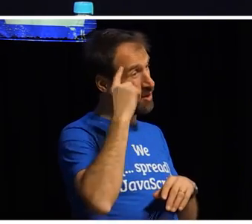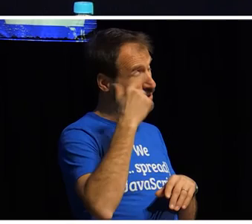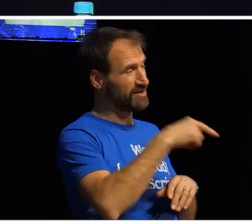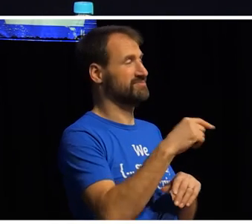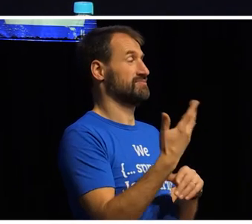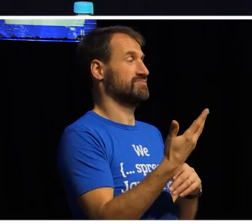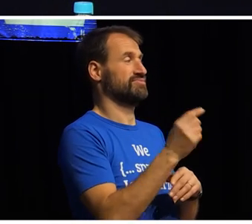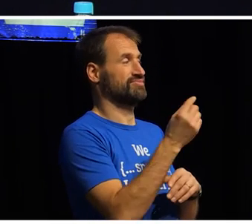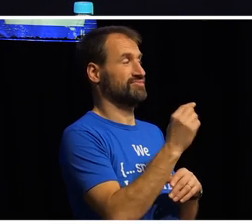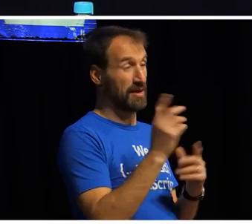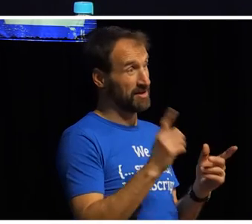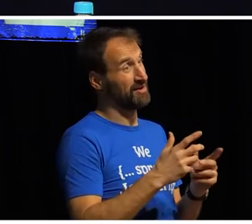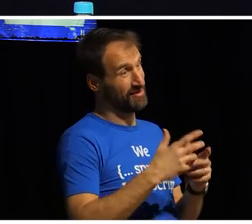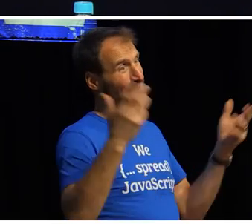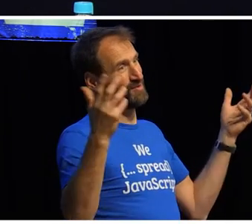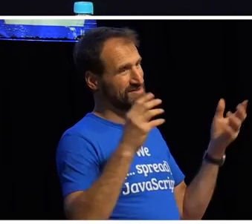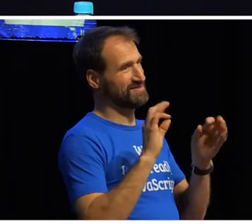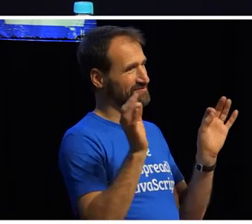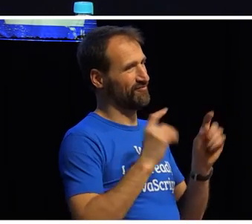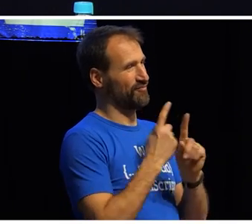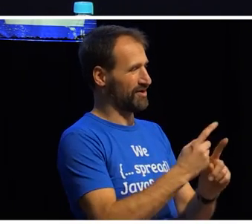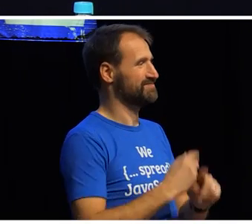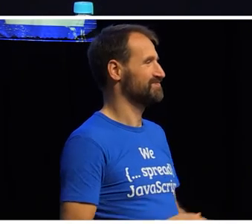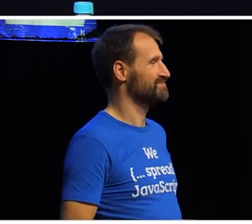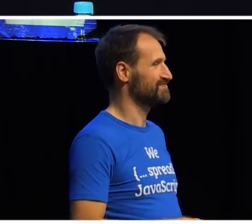thing so